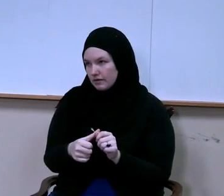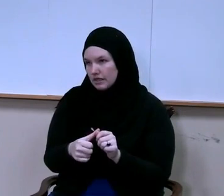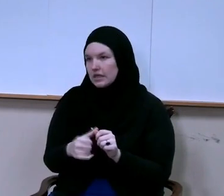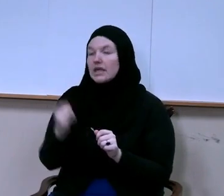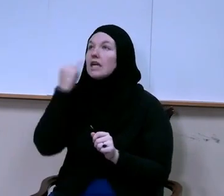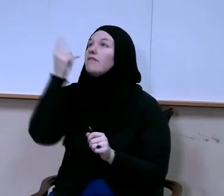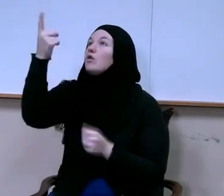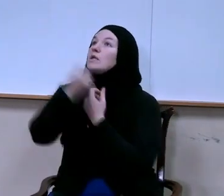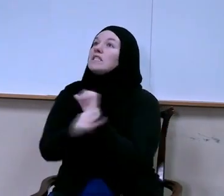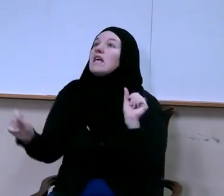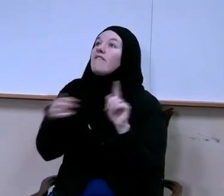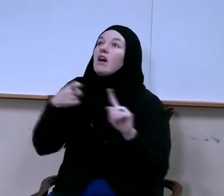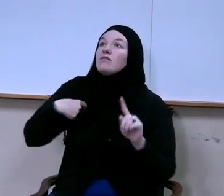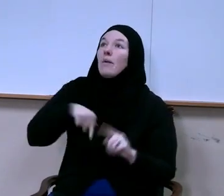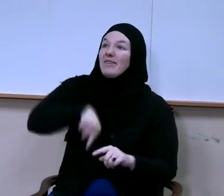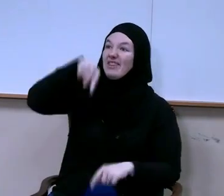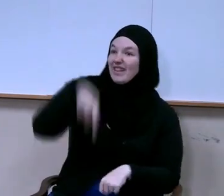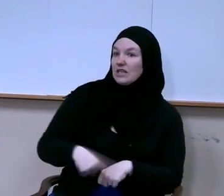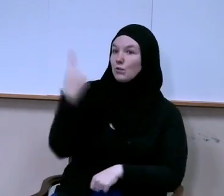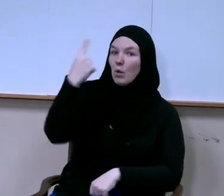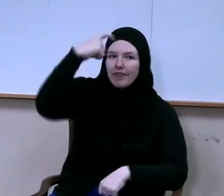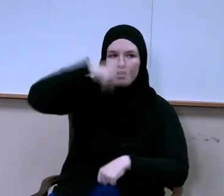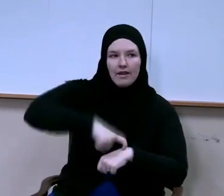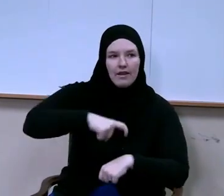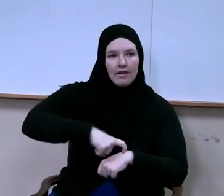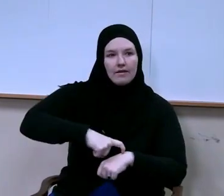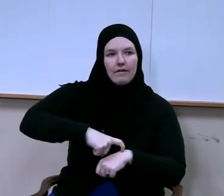are saying, if you save us from this one,